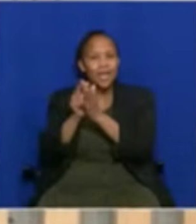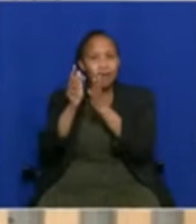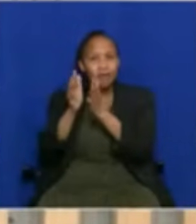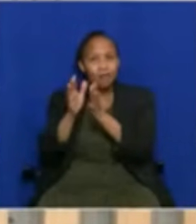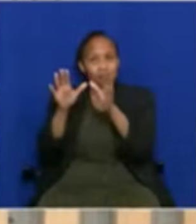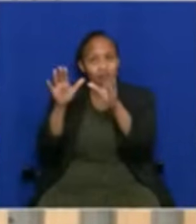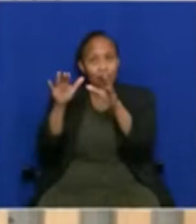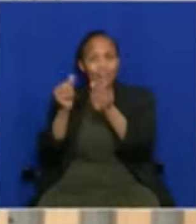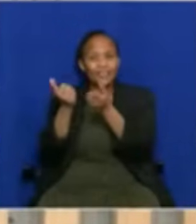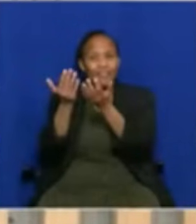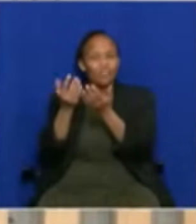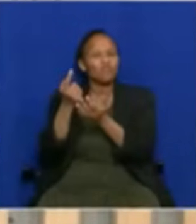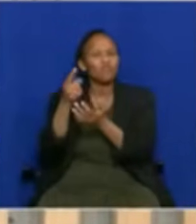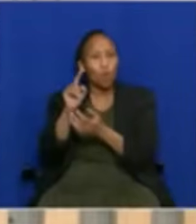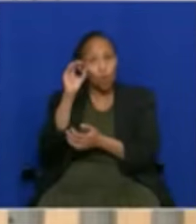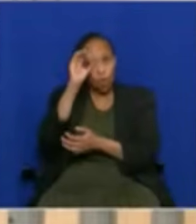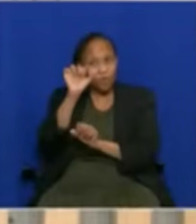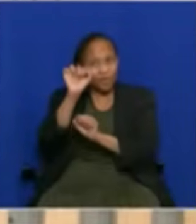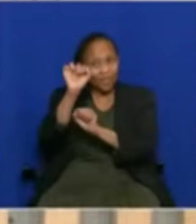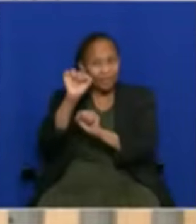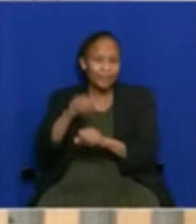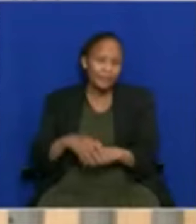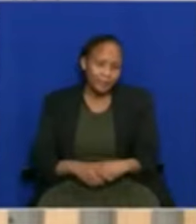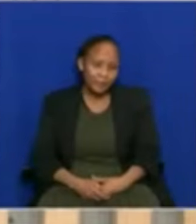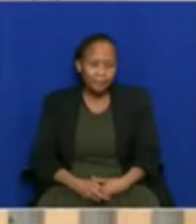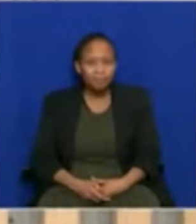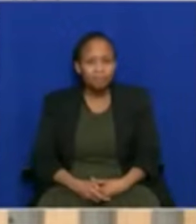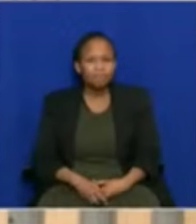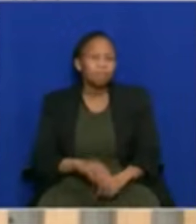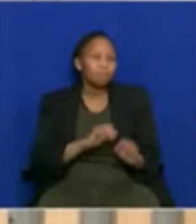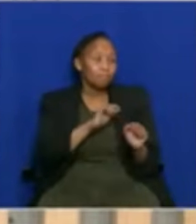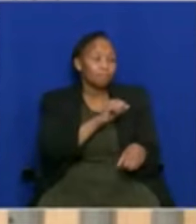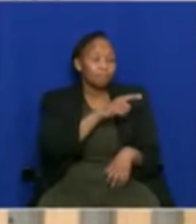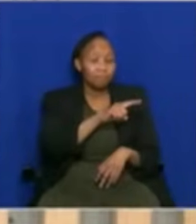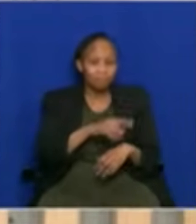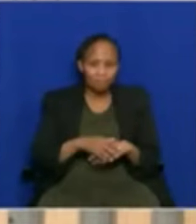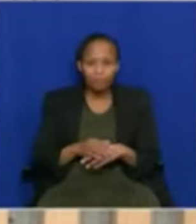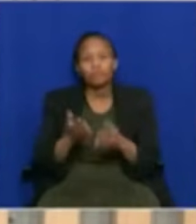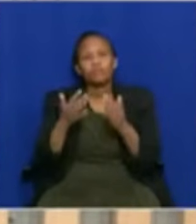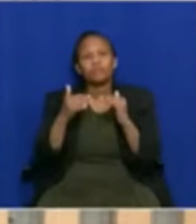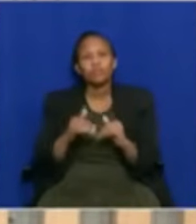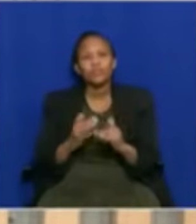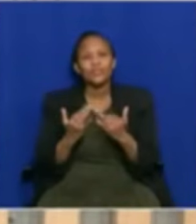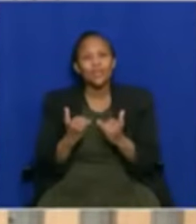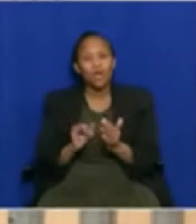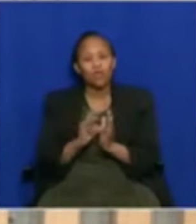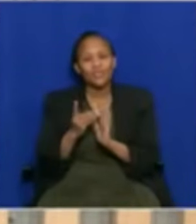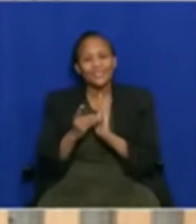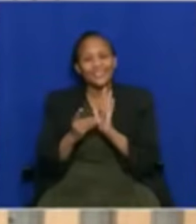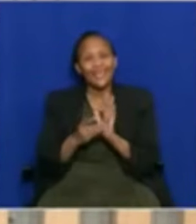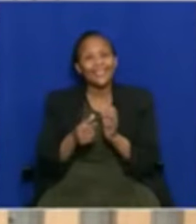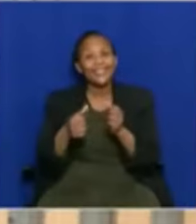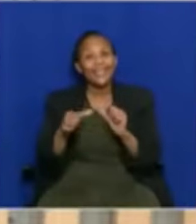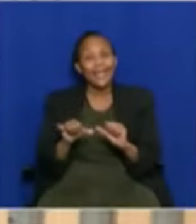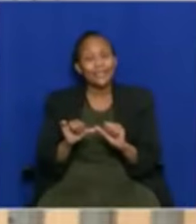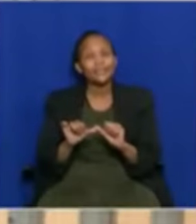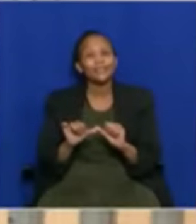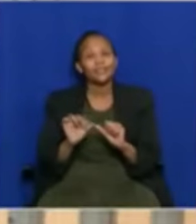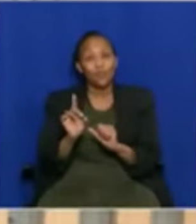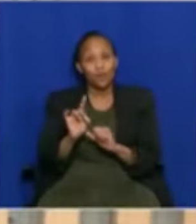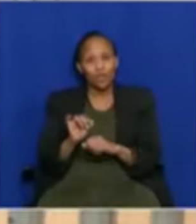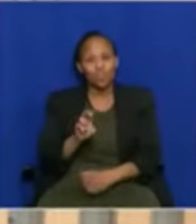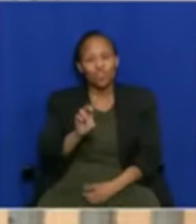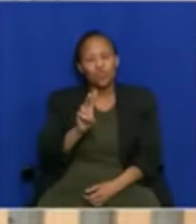Okay? That's correct. Then we get to our next date, and our next date is the 21st of November.